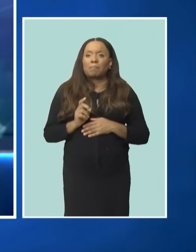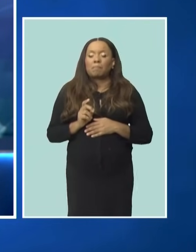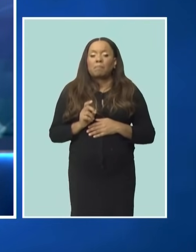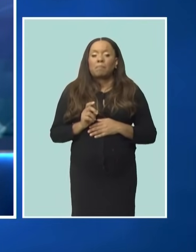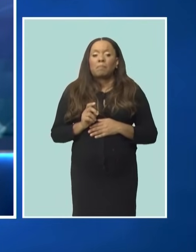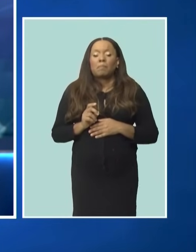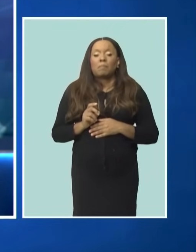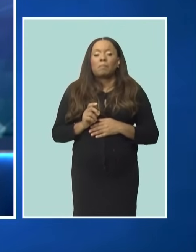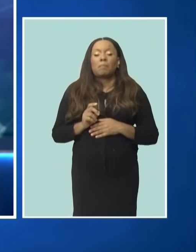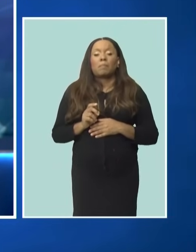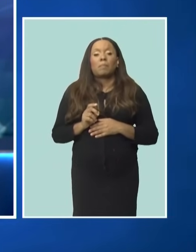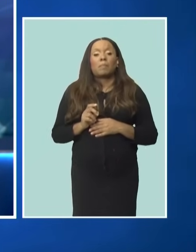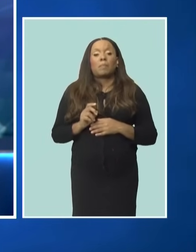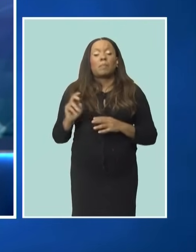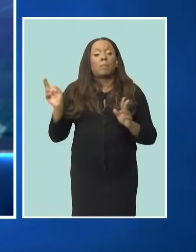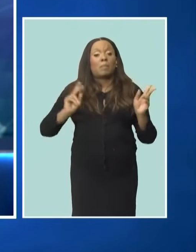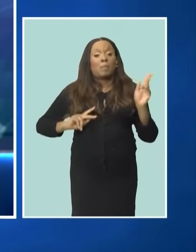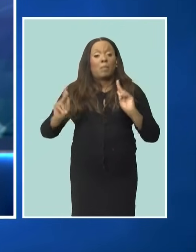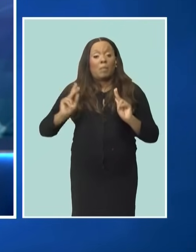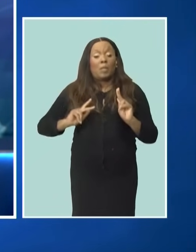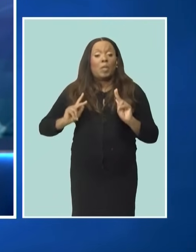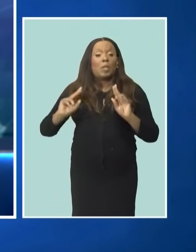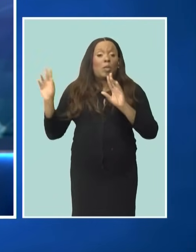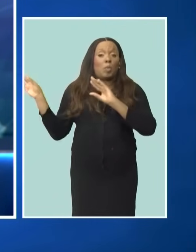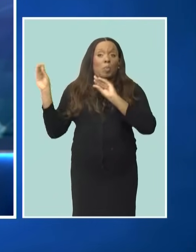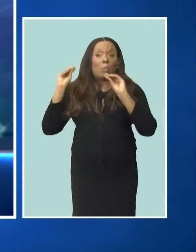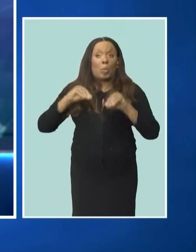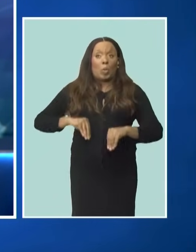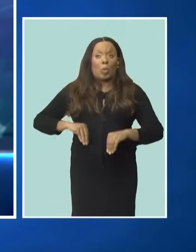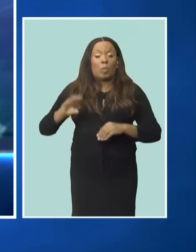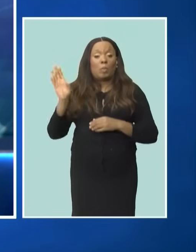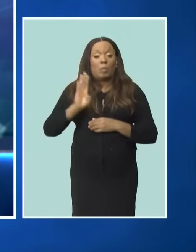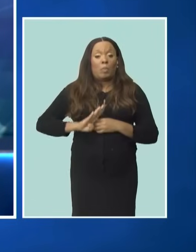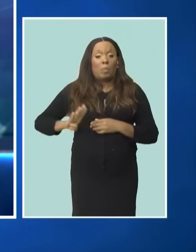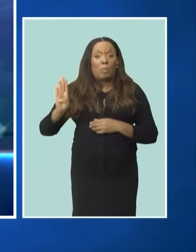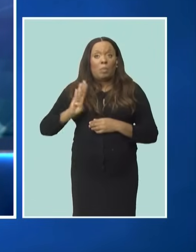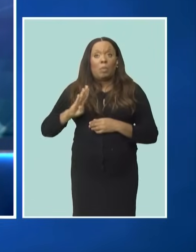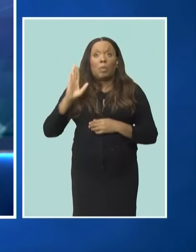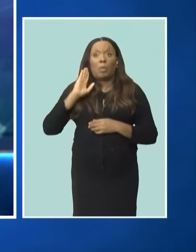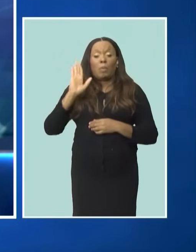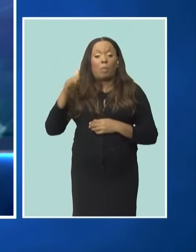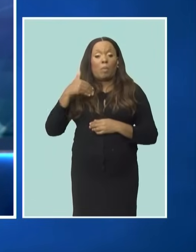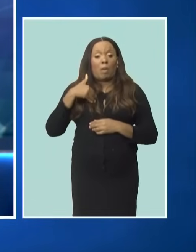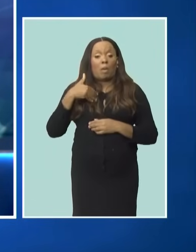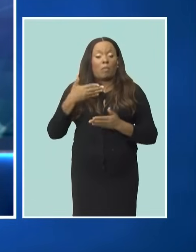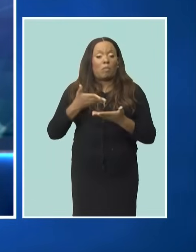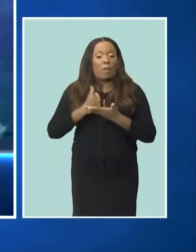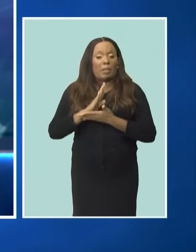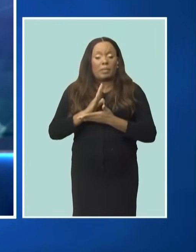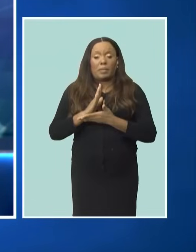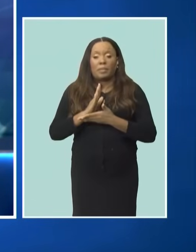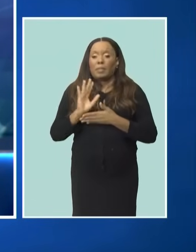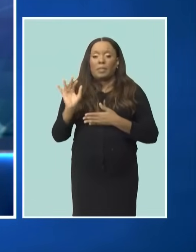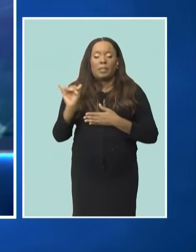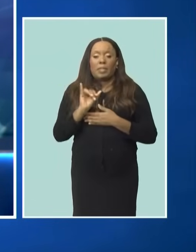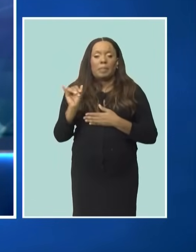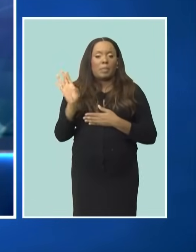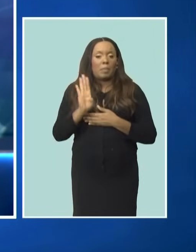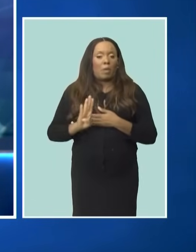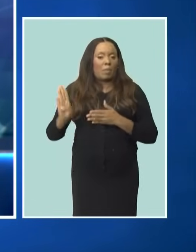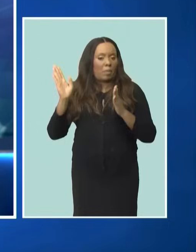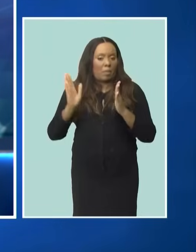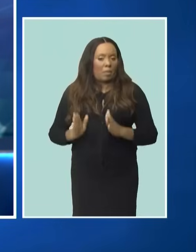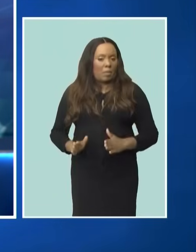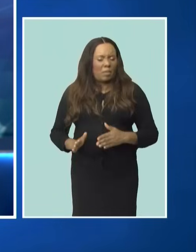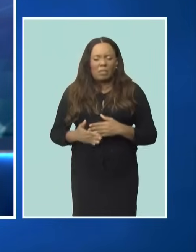into Barbados under this new regime will have access to rights as though they were Barbadians. Can you speak a little